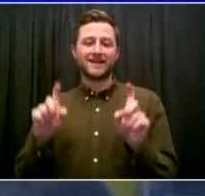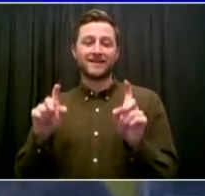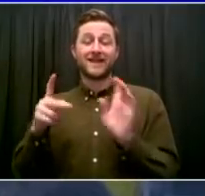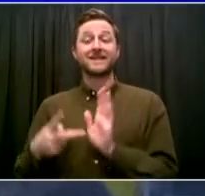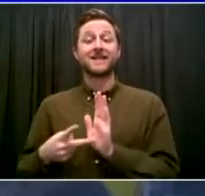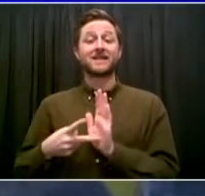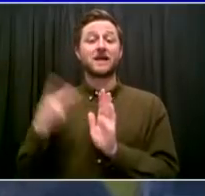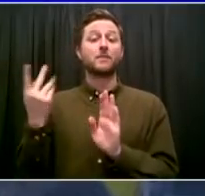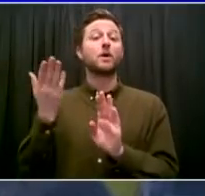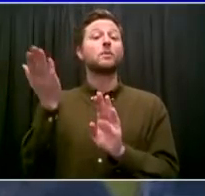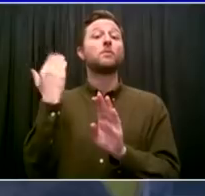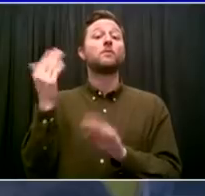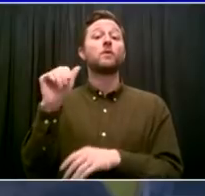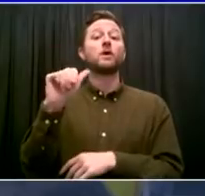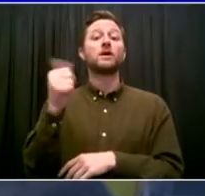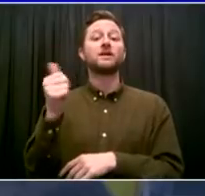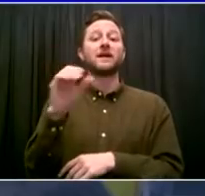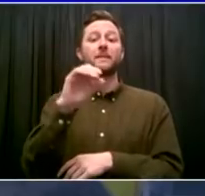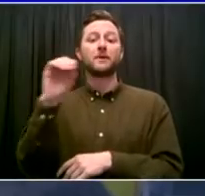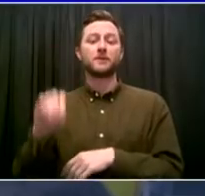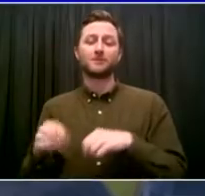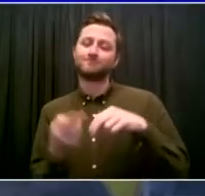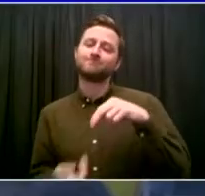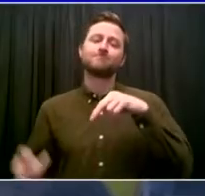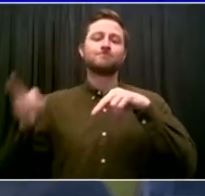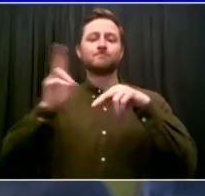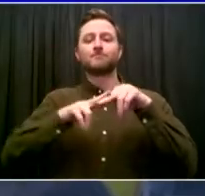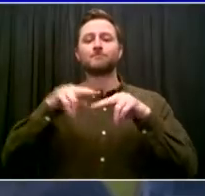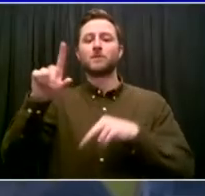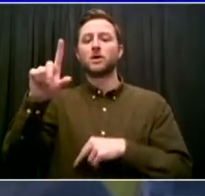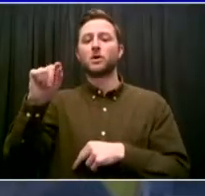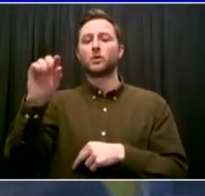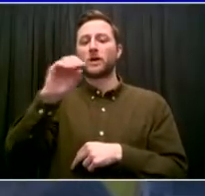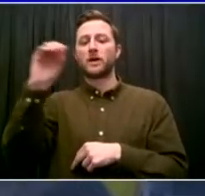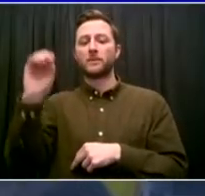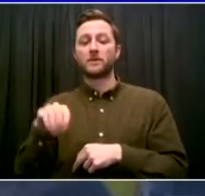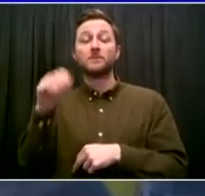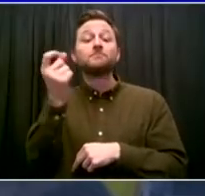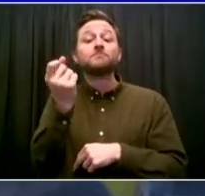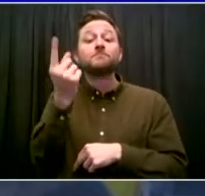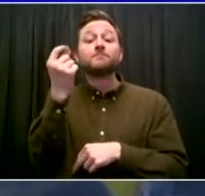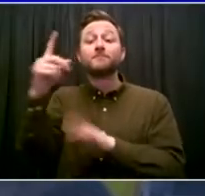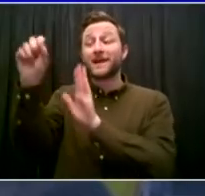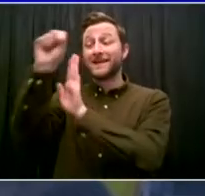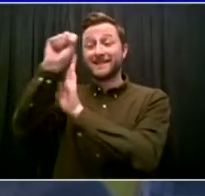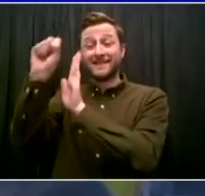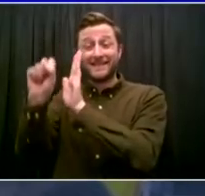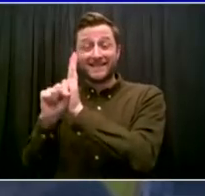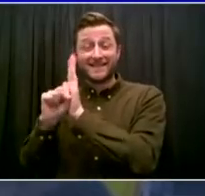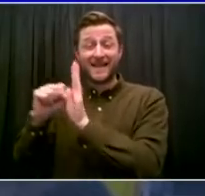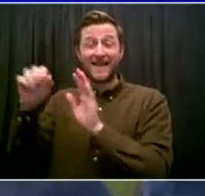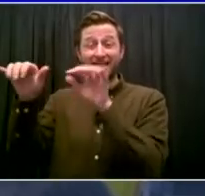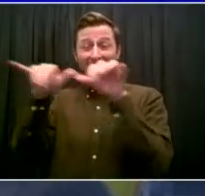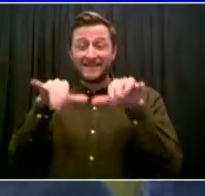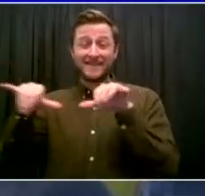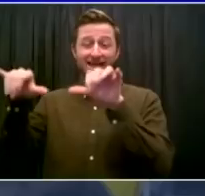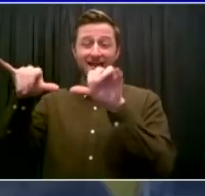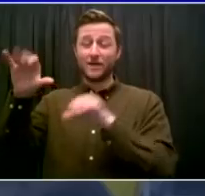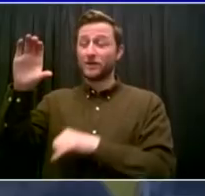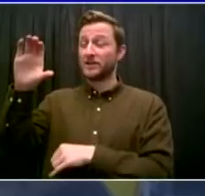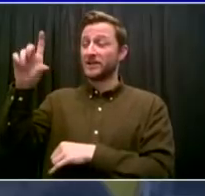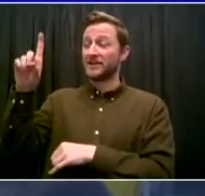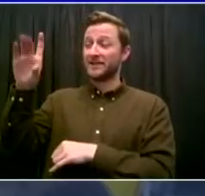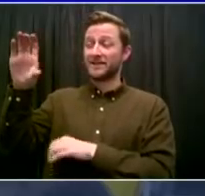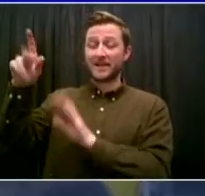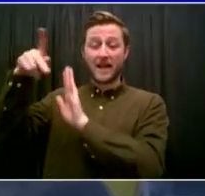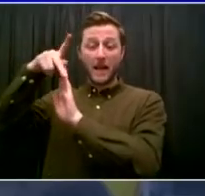New York State standards. We led the way. We did not allow the standards of the CDC and New York State